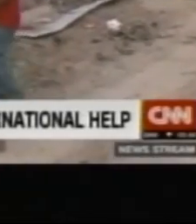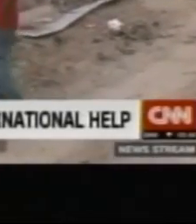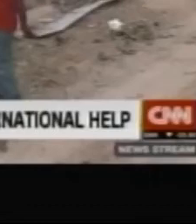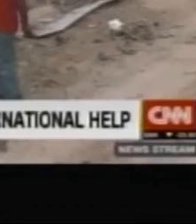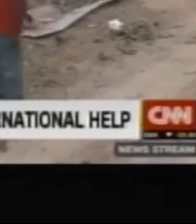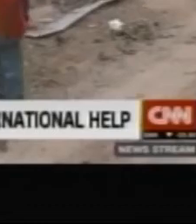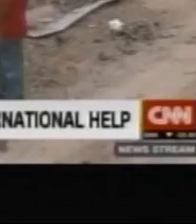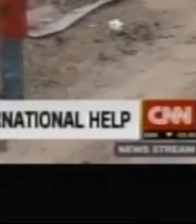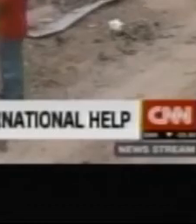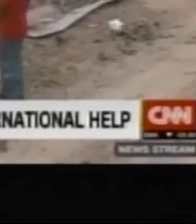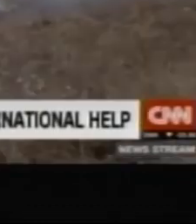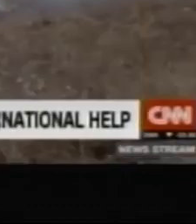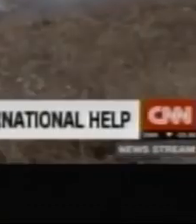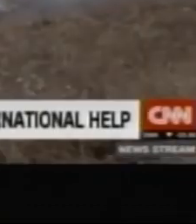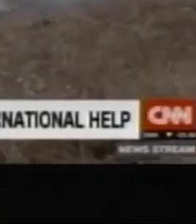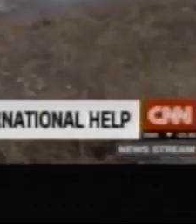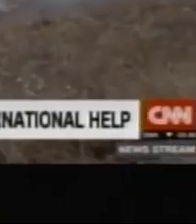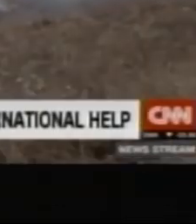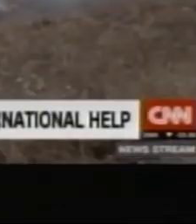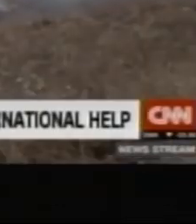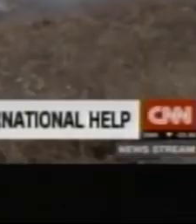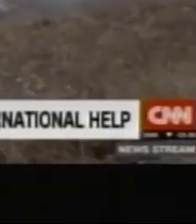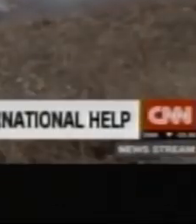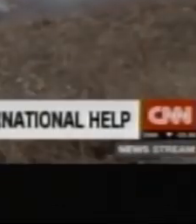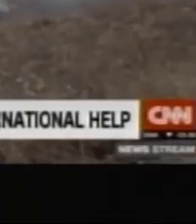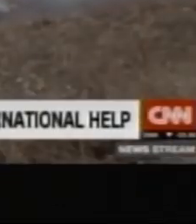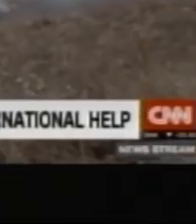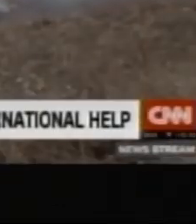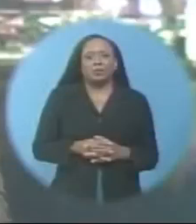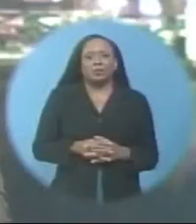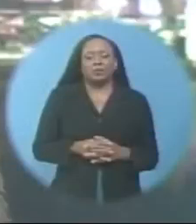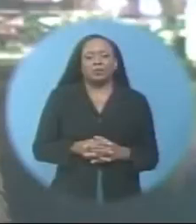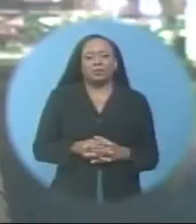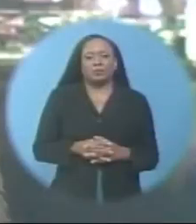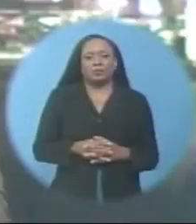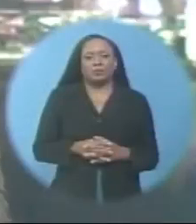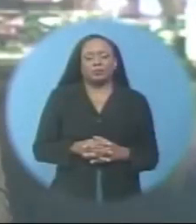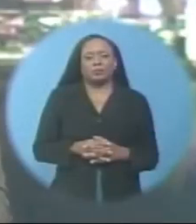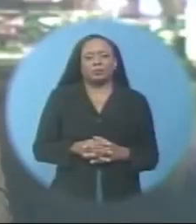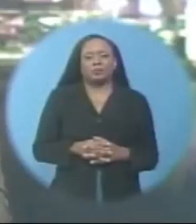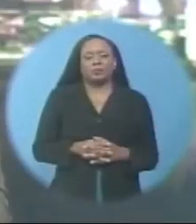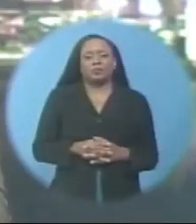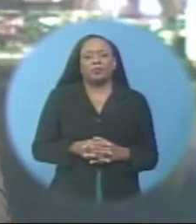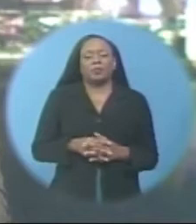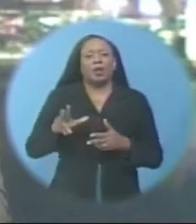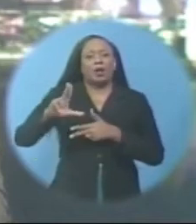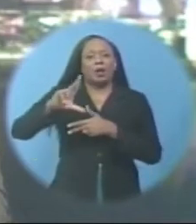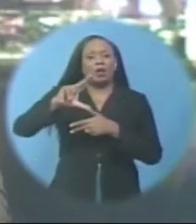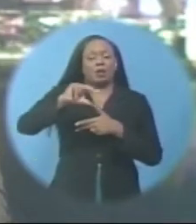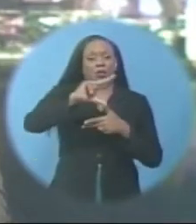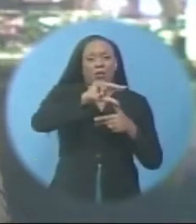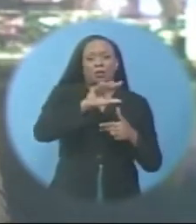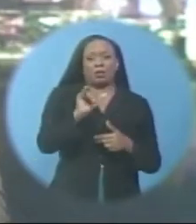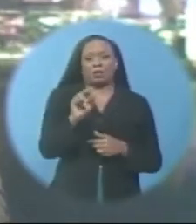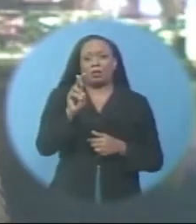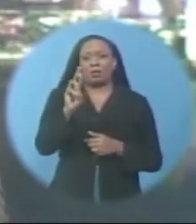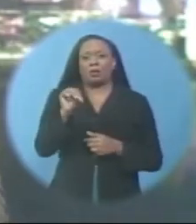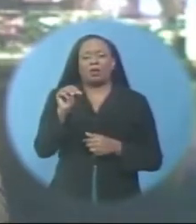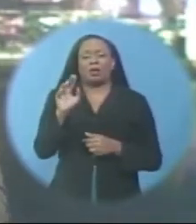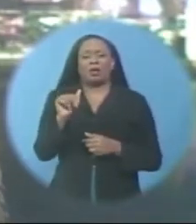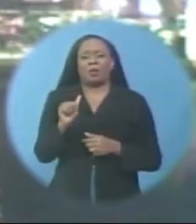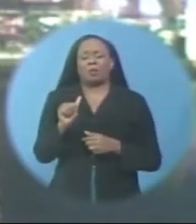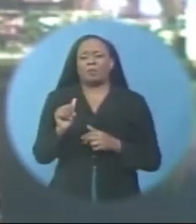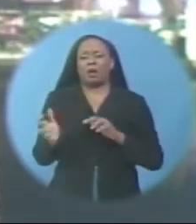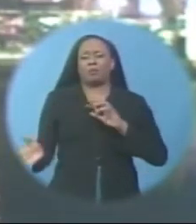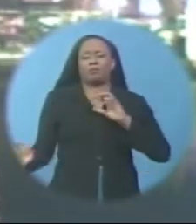already on the path toward restoring their paradise. Hurricane Irma not only left a trail of death